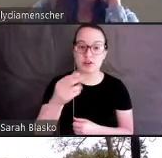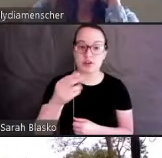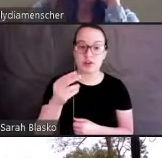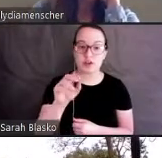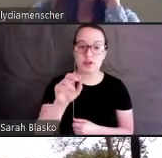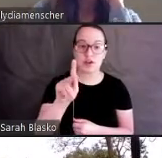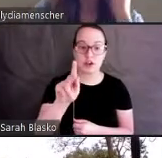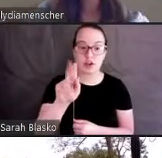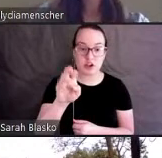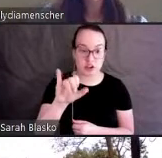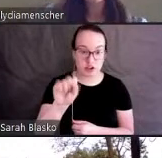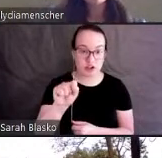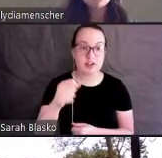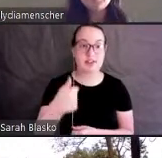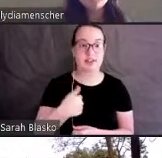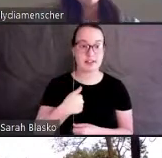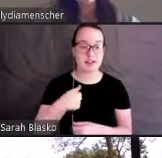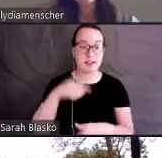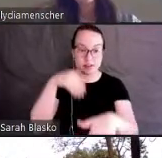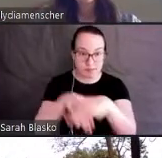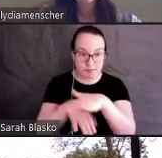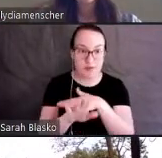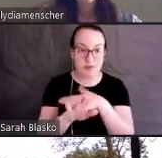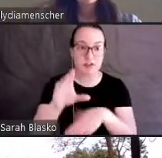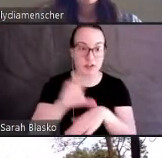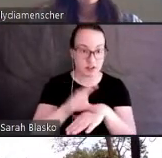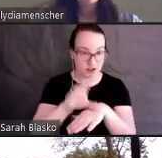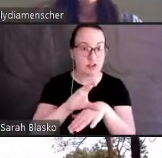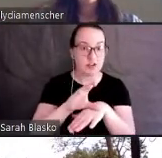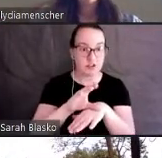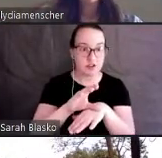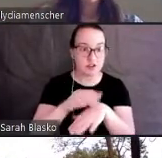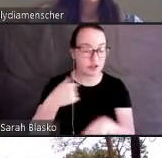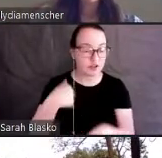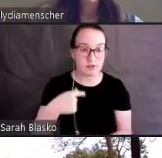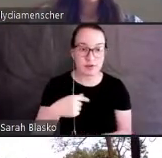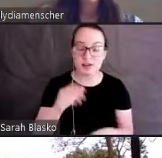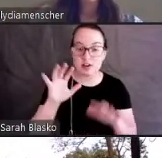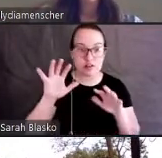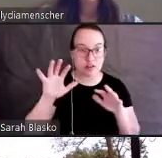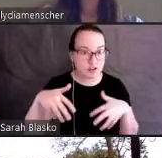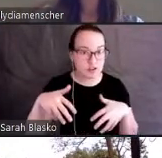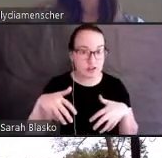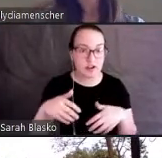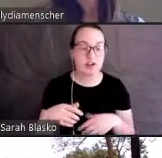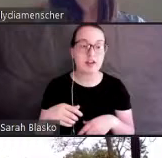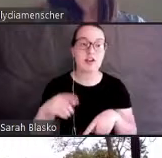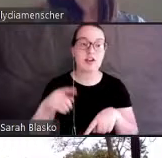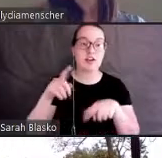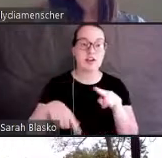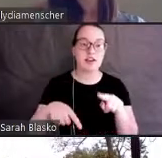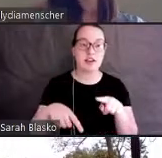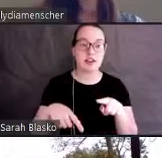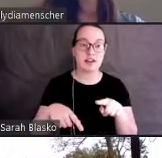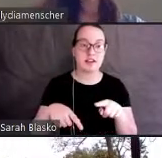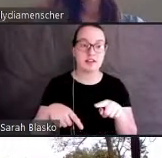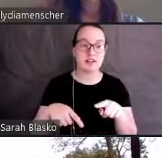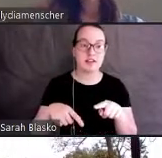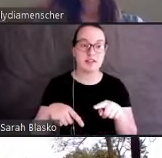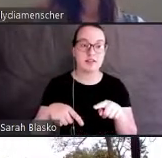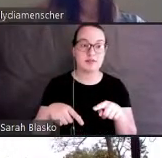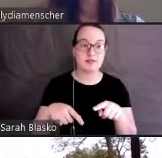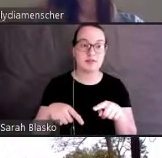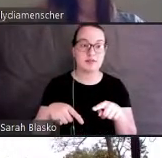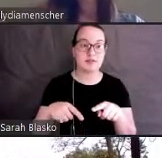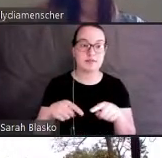obvious features of this congregation was the fact that we just couldn't outgive you guys. As needs